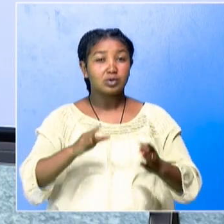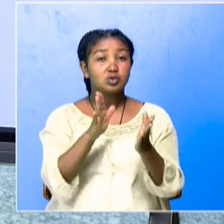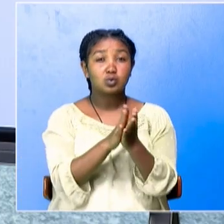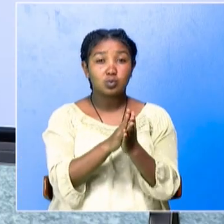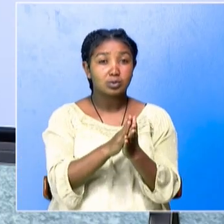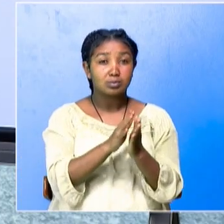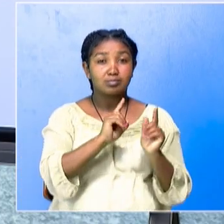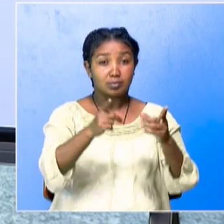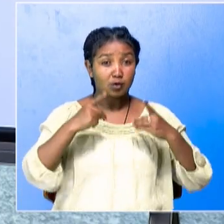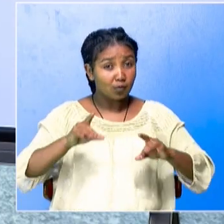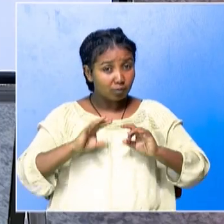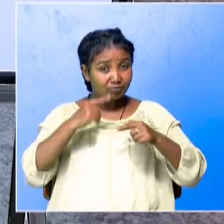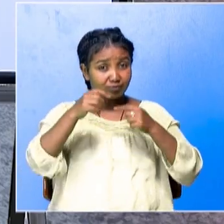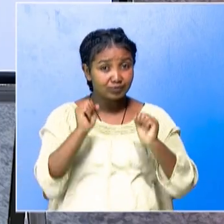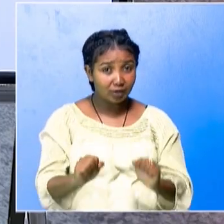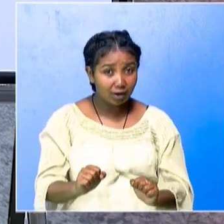without uniform?